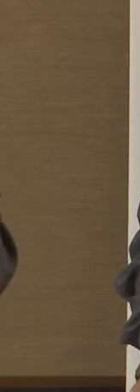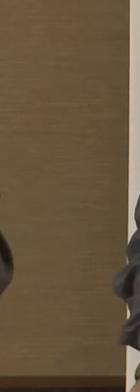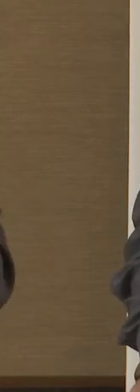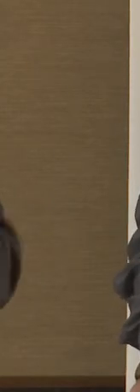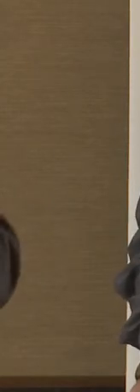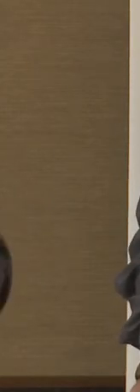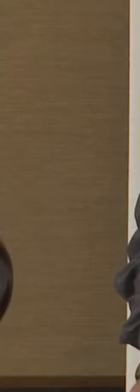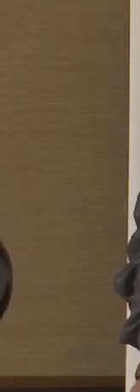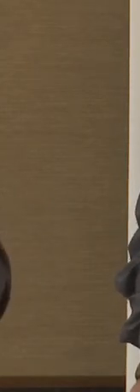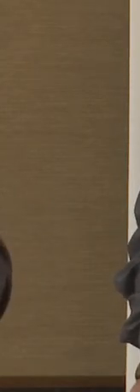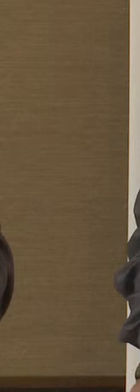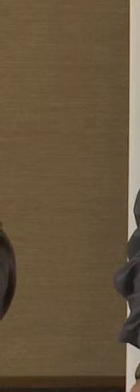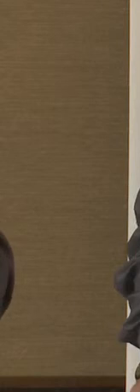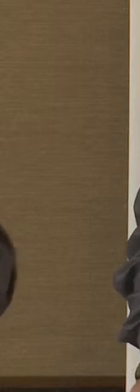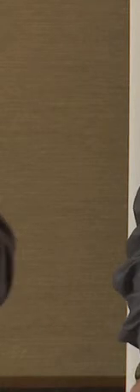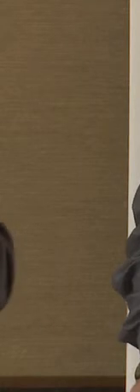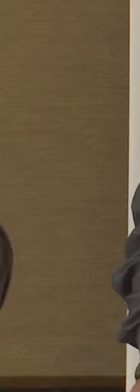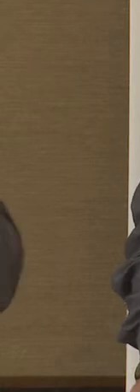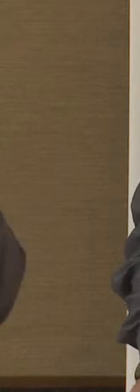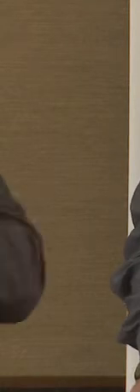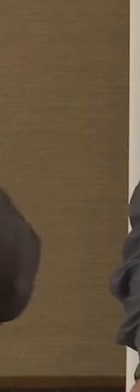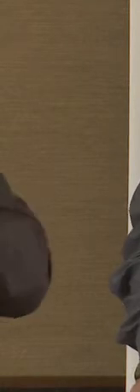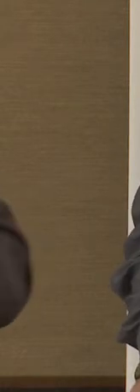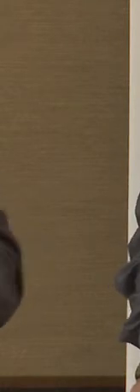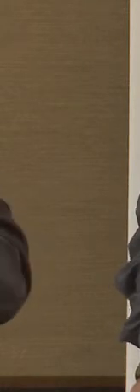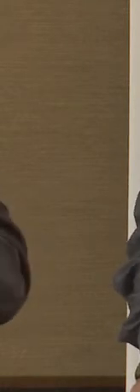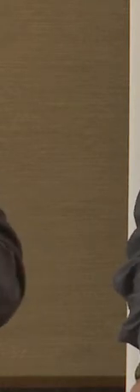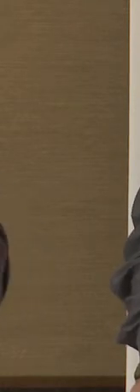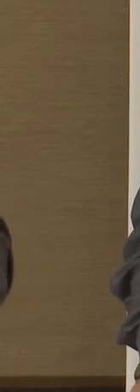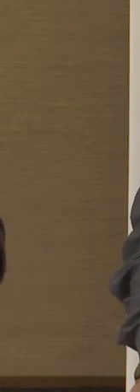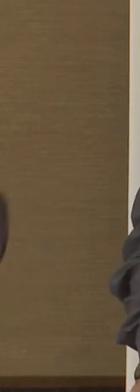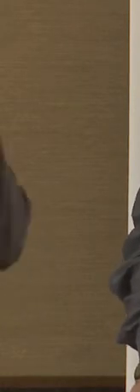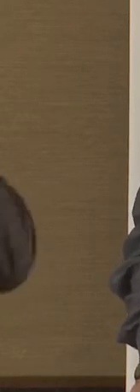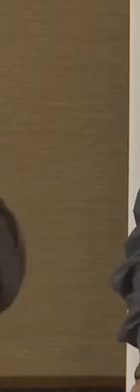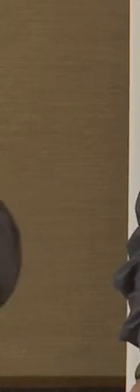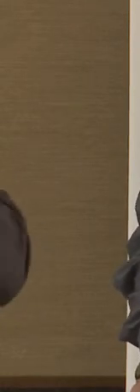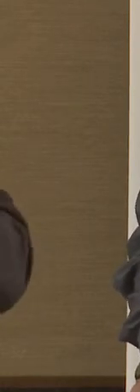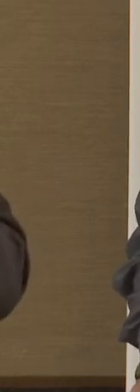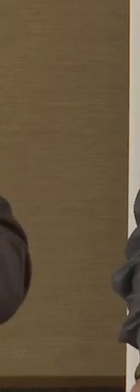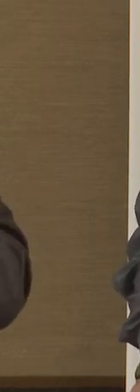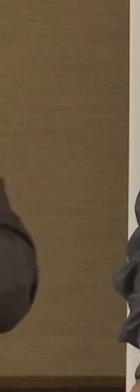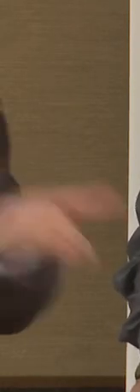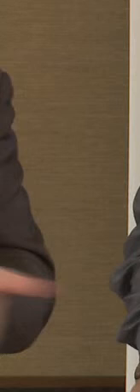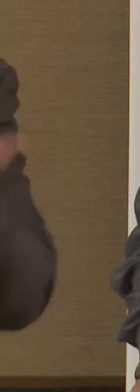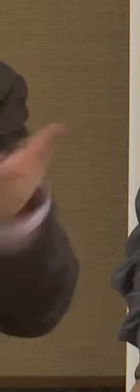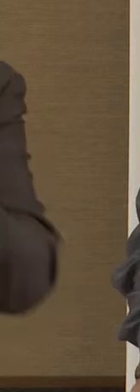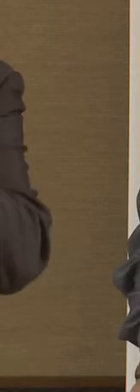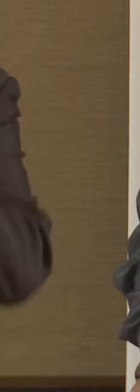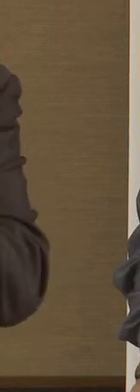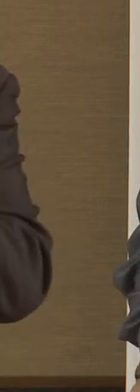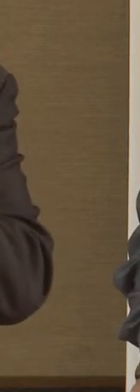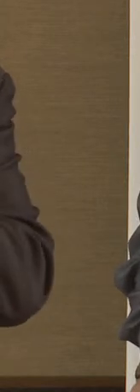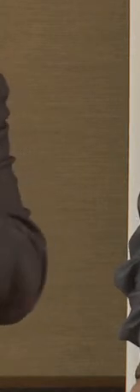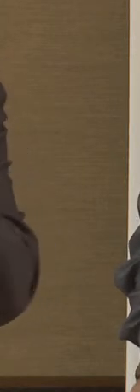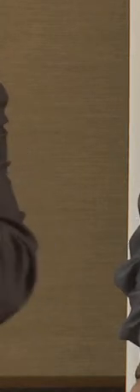normal practice and changing that mindset and developing that mindset and culture is, as I probably more important